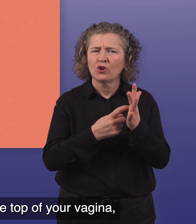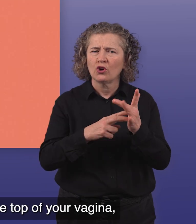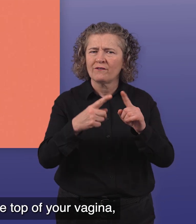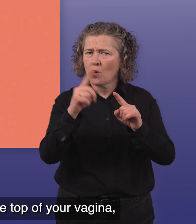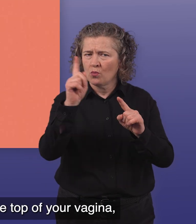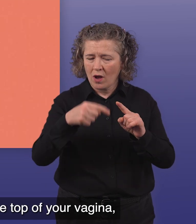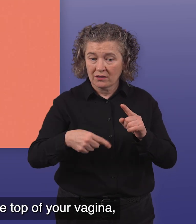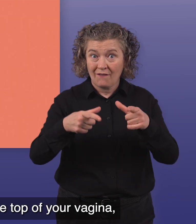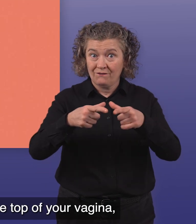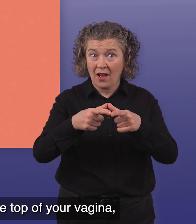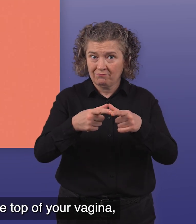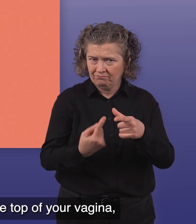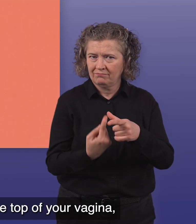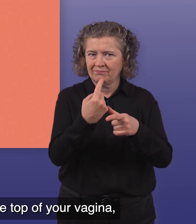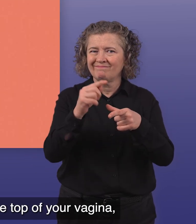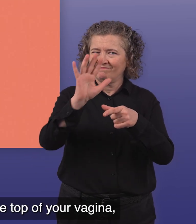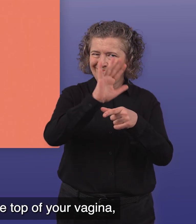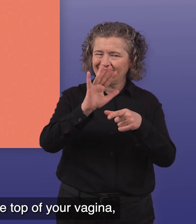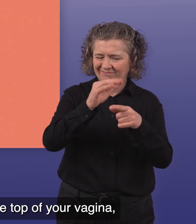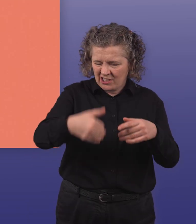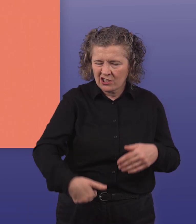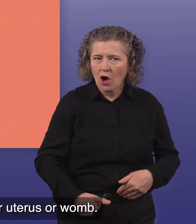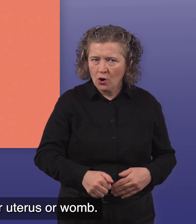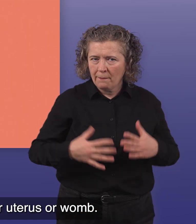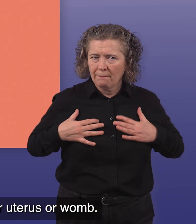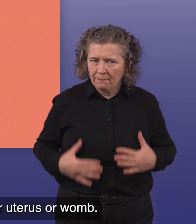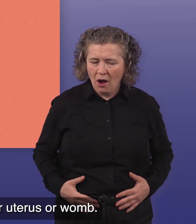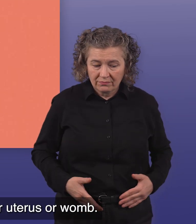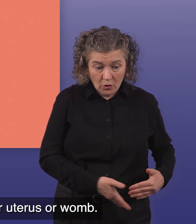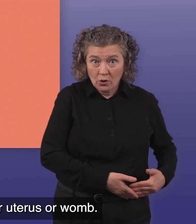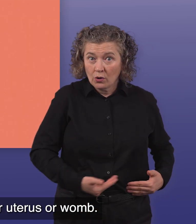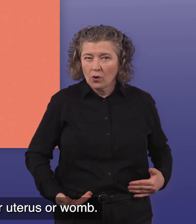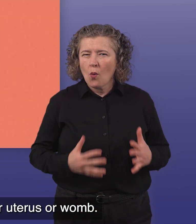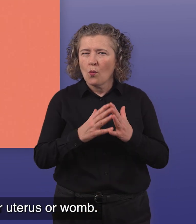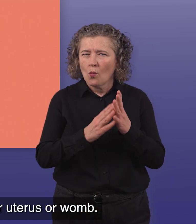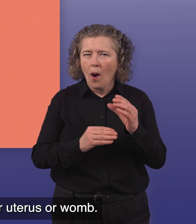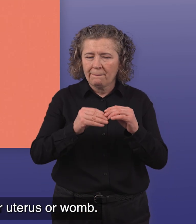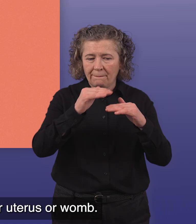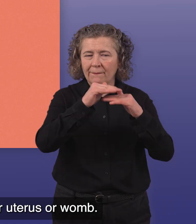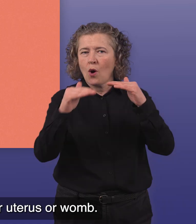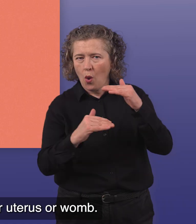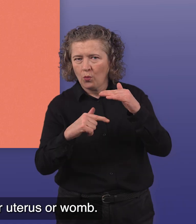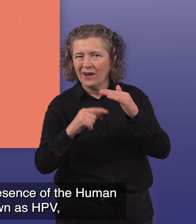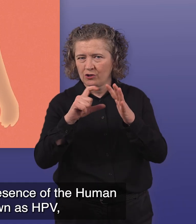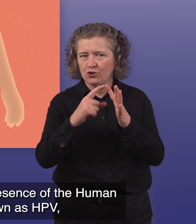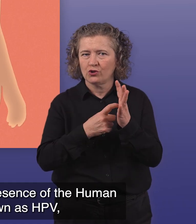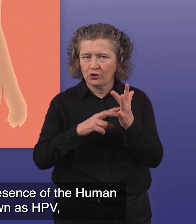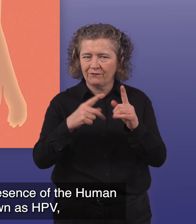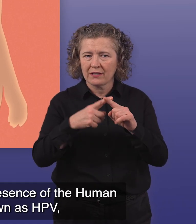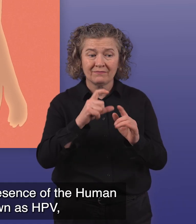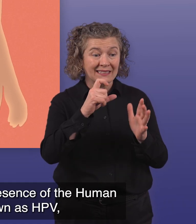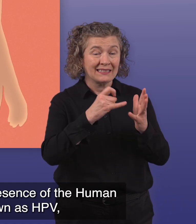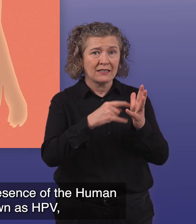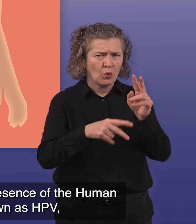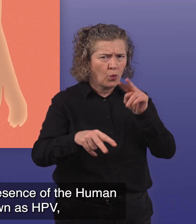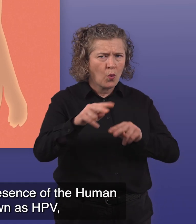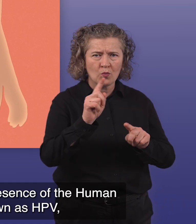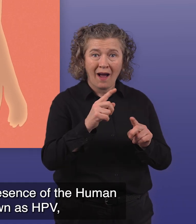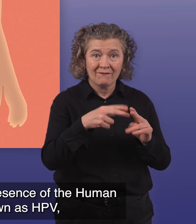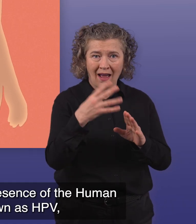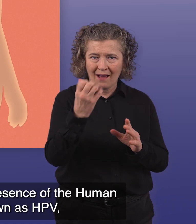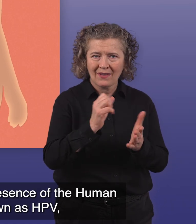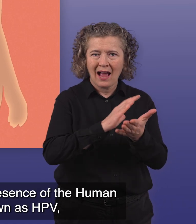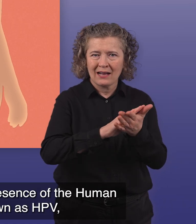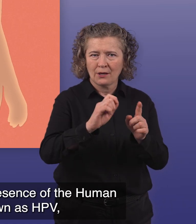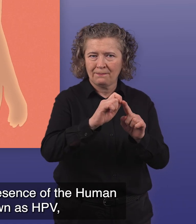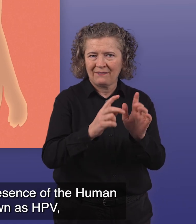The cervix is inside your body at the top of your vagina, and it is at the lower part of your uterus or womb. Cervical screening looks for the presence